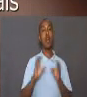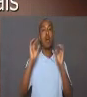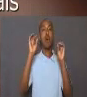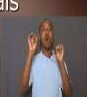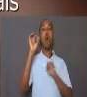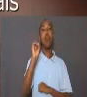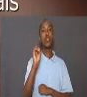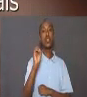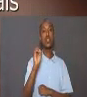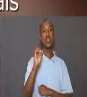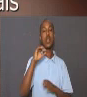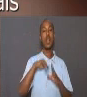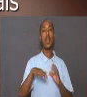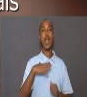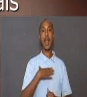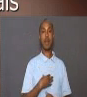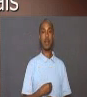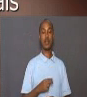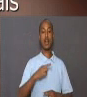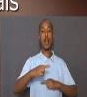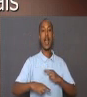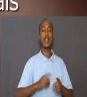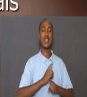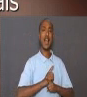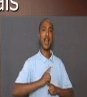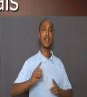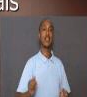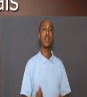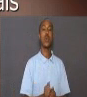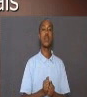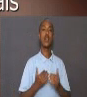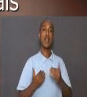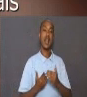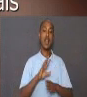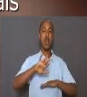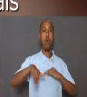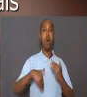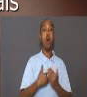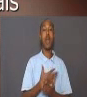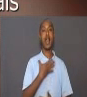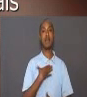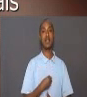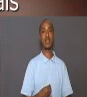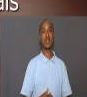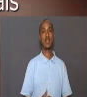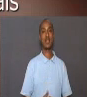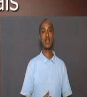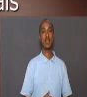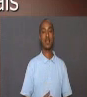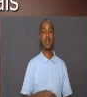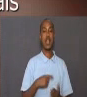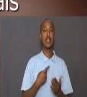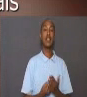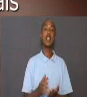Oxygen is an element that reacts directly with nearly all elements.